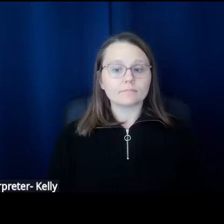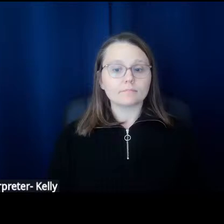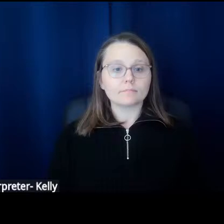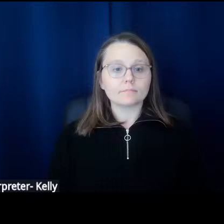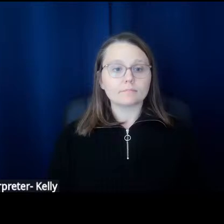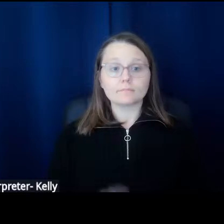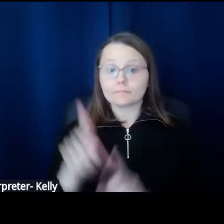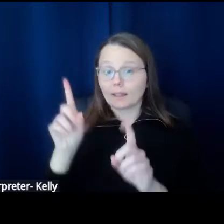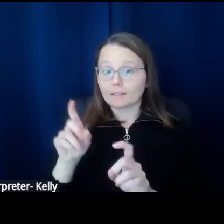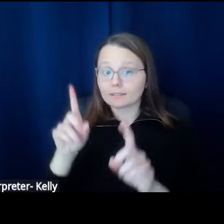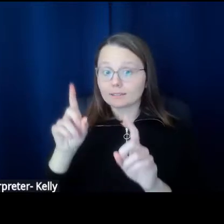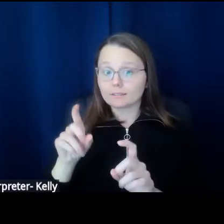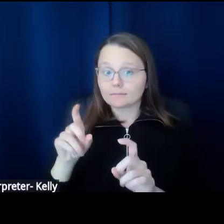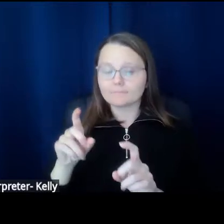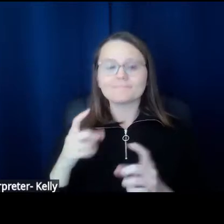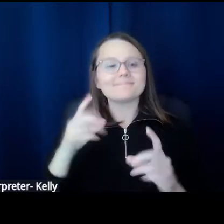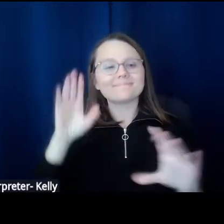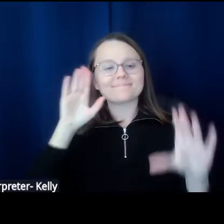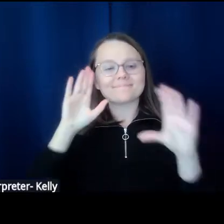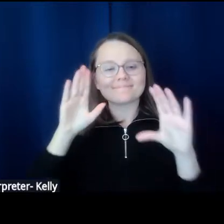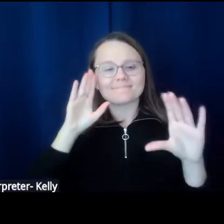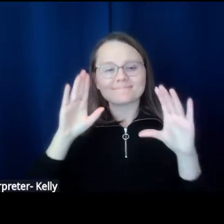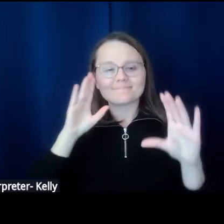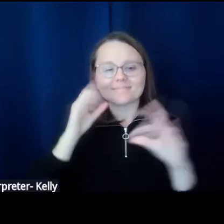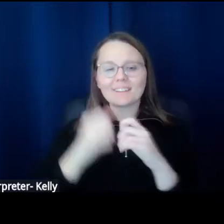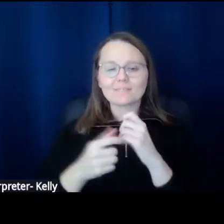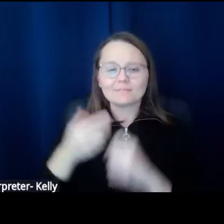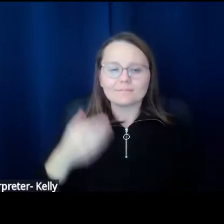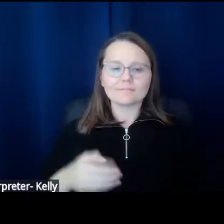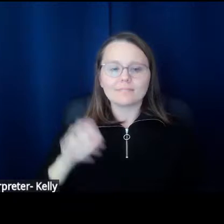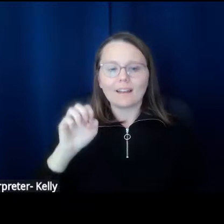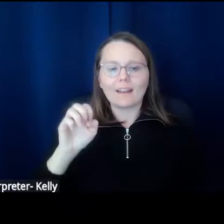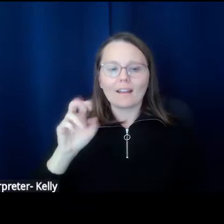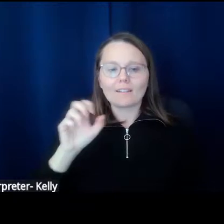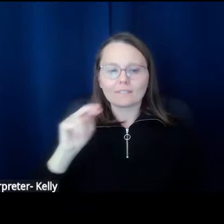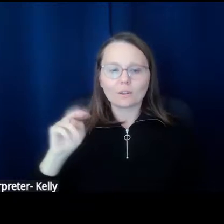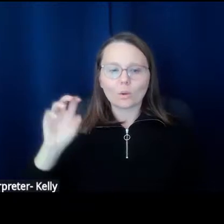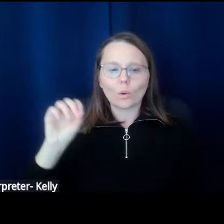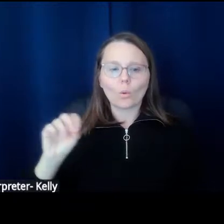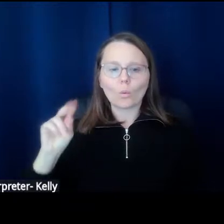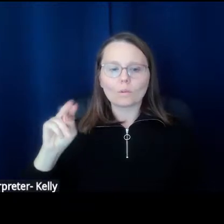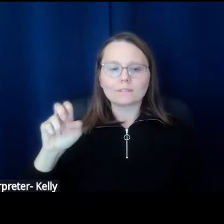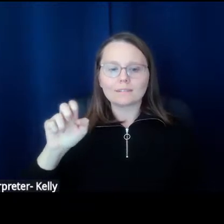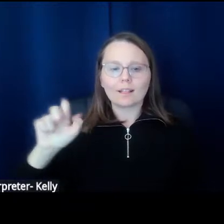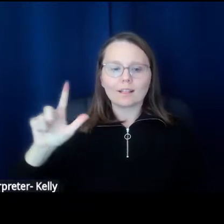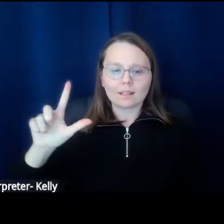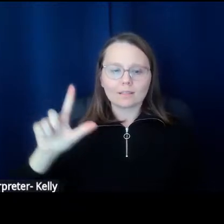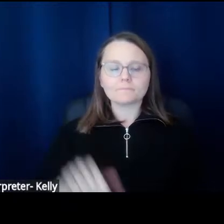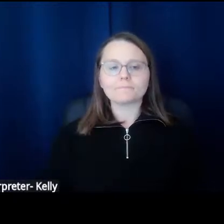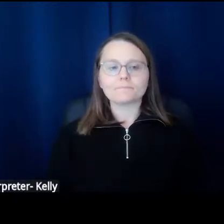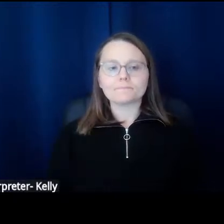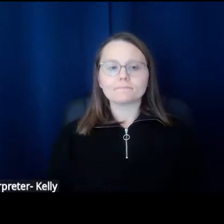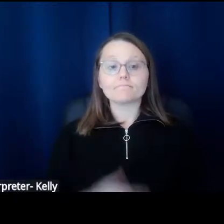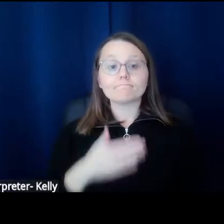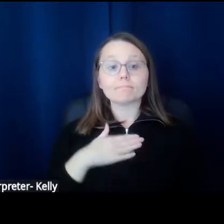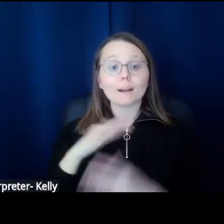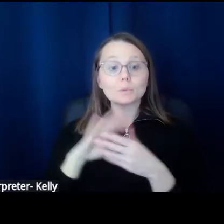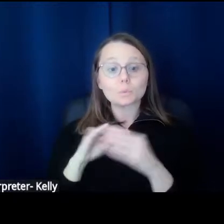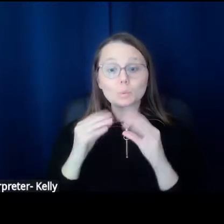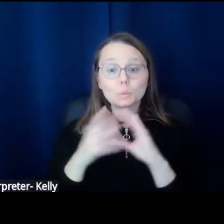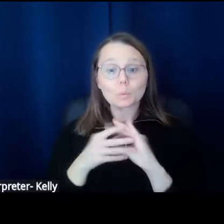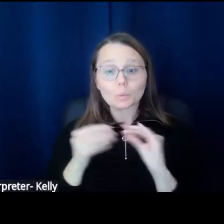Testing. Okay. Hi, everyone. My name is Evan O'Neill. And my story